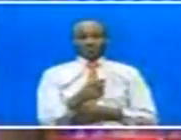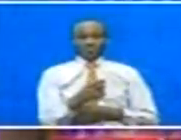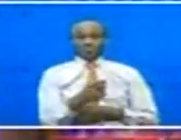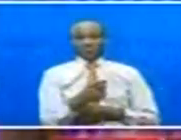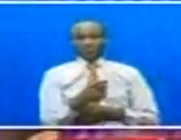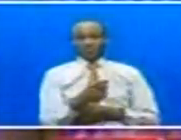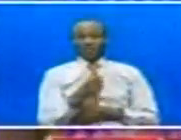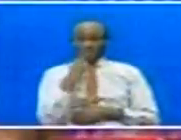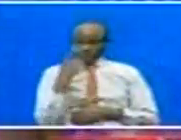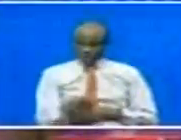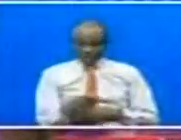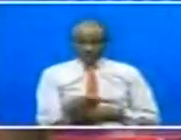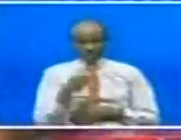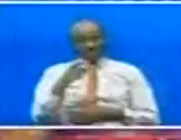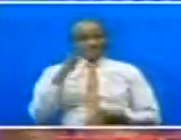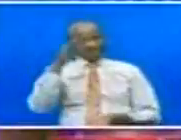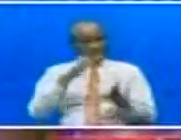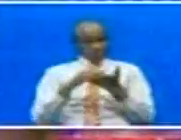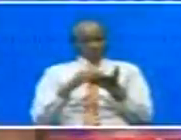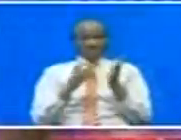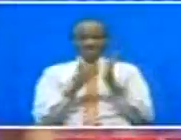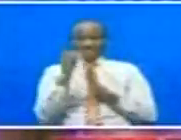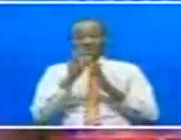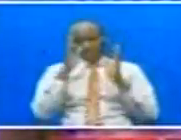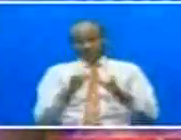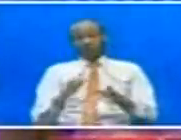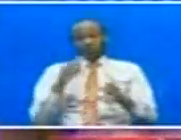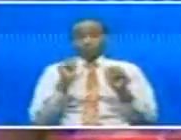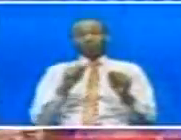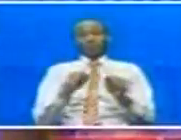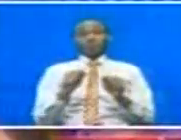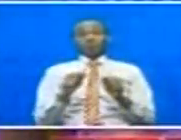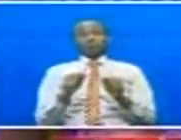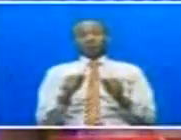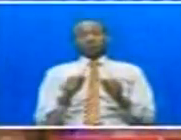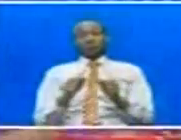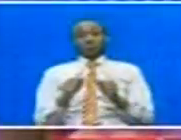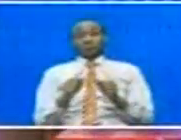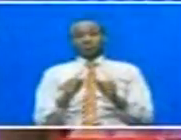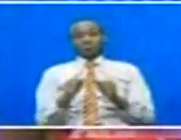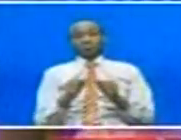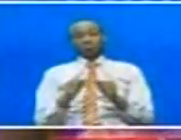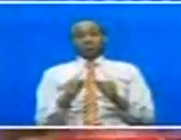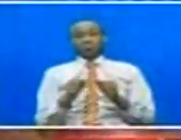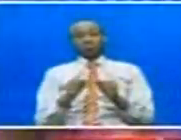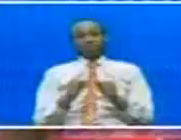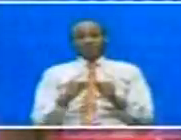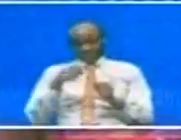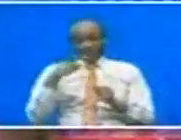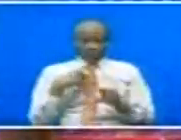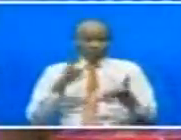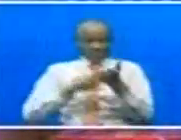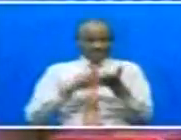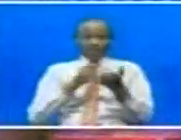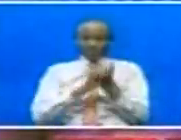you know, says that reduces the number of dates by which one is able to hear back about, you know, registration,